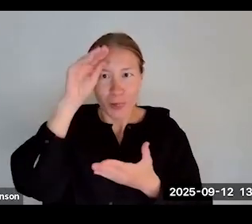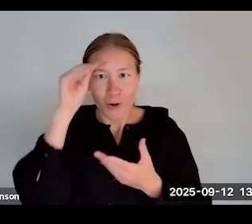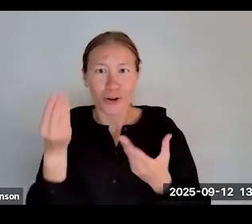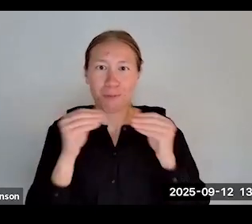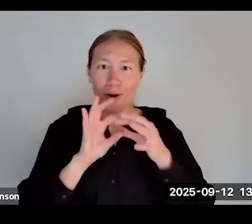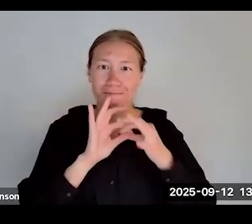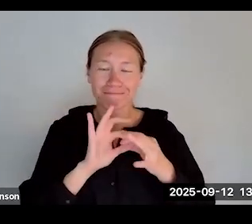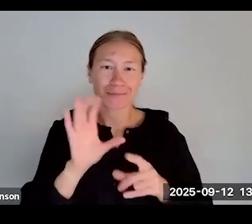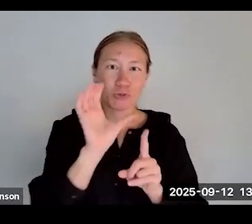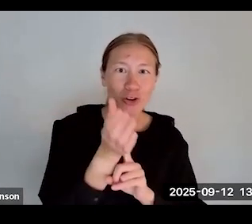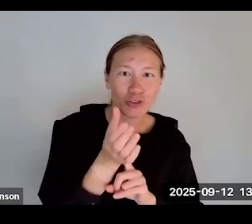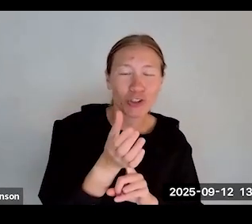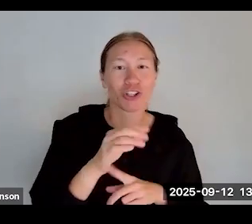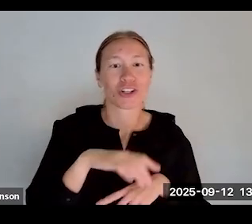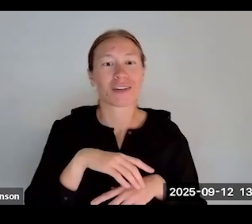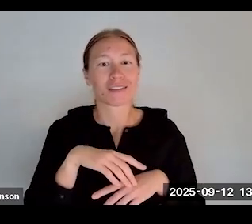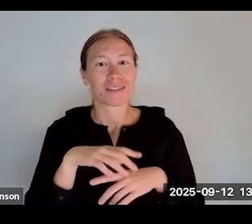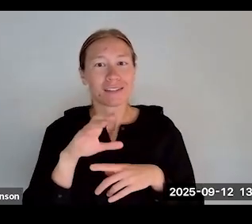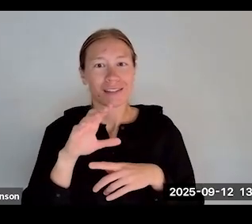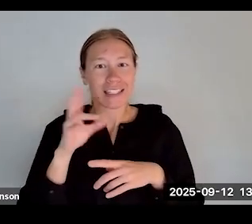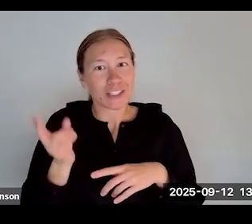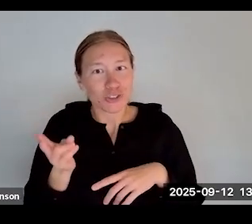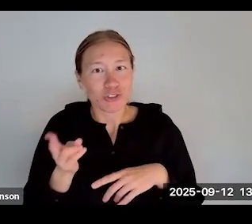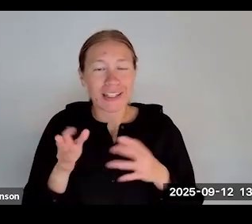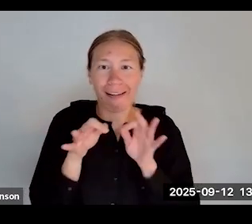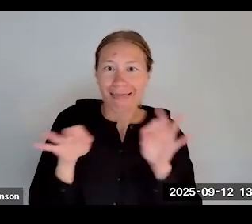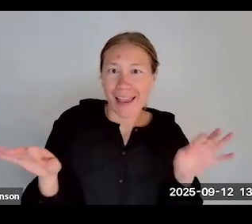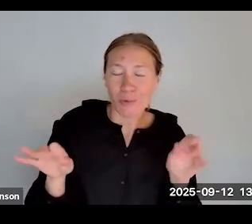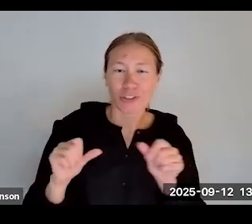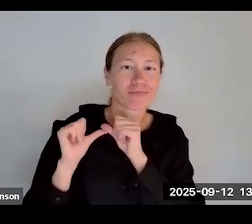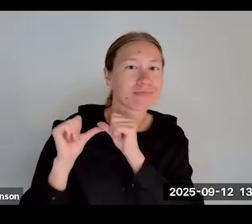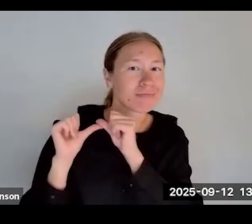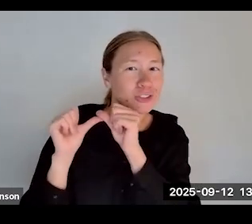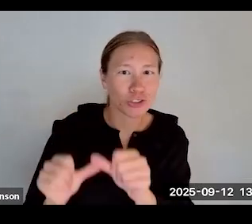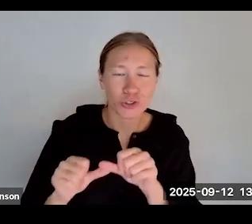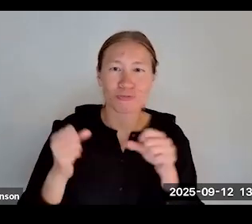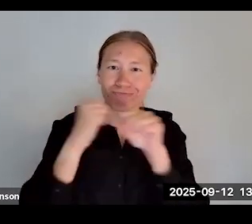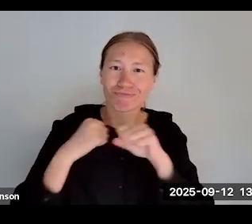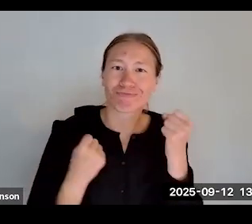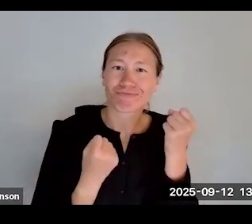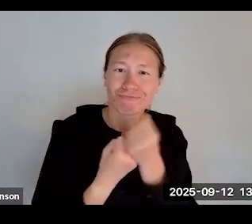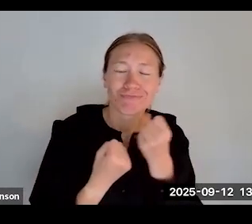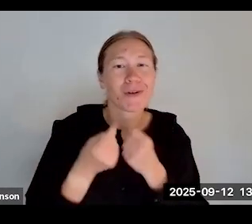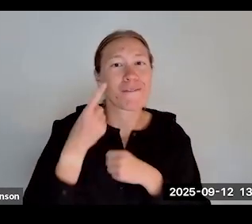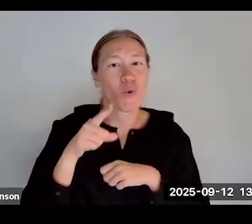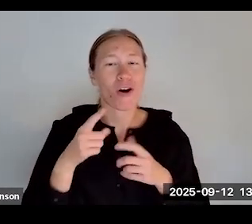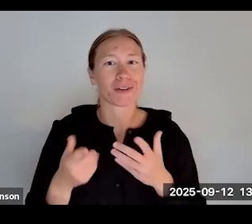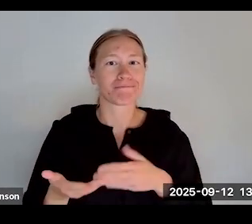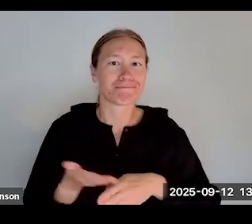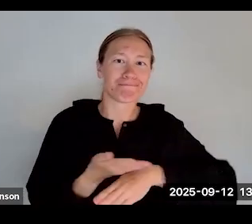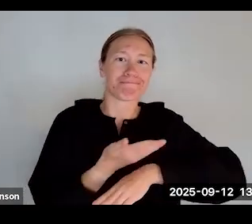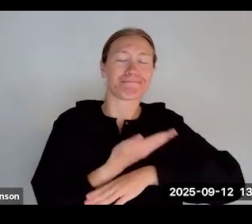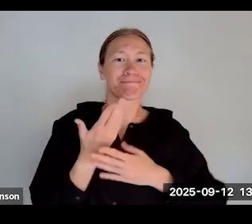culture, history, language, and the continued advocacy for increased access. There are many ways